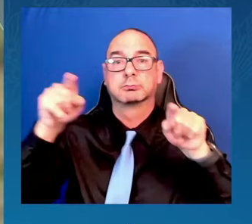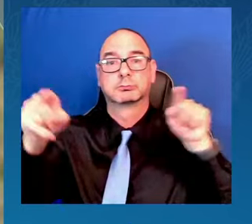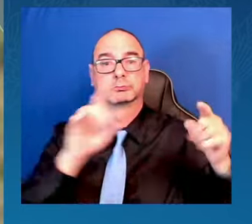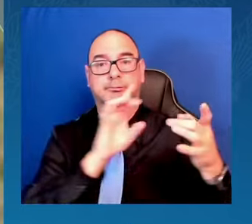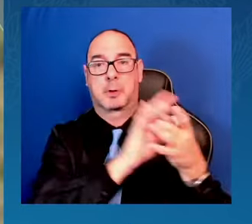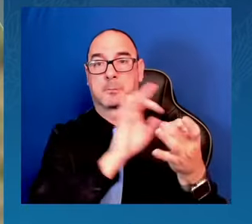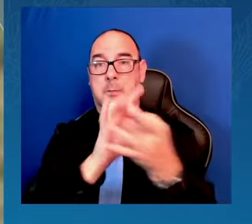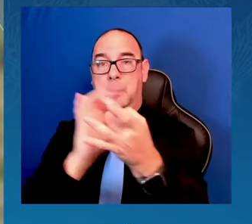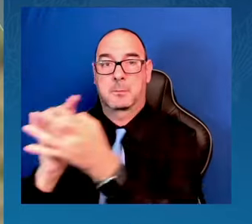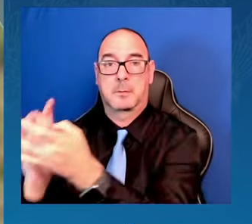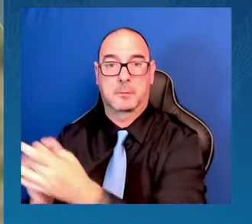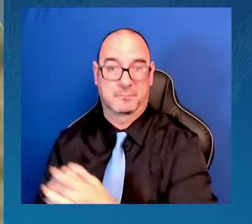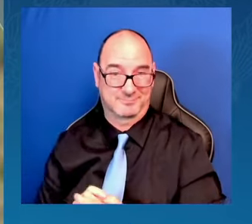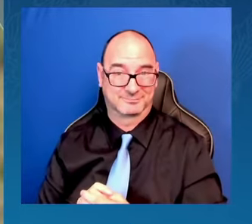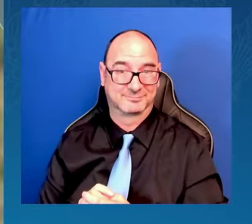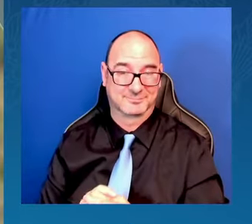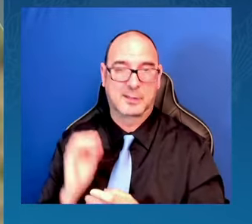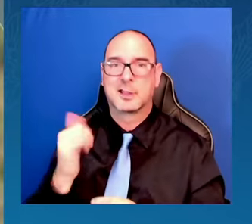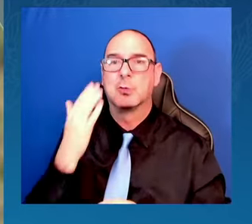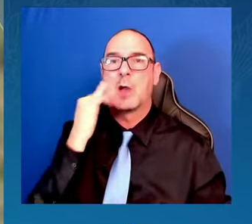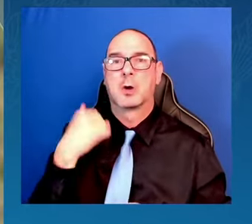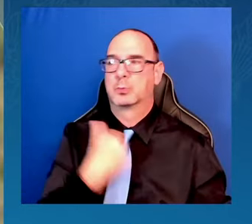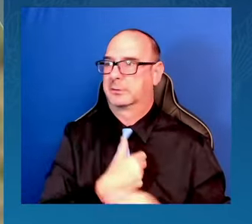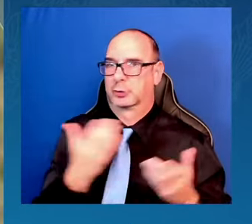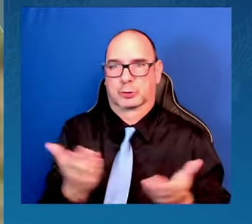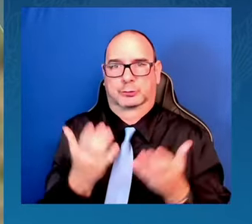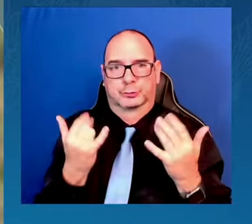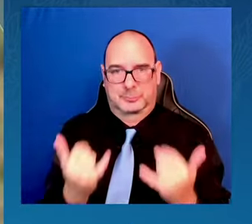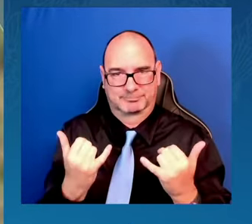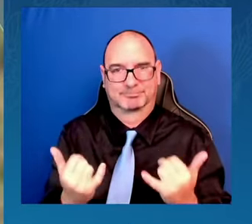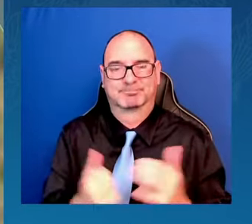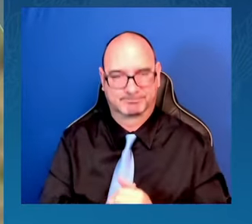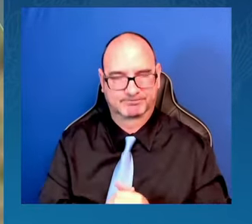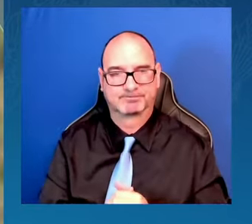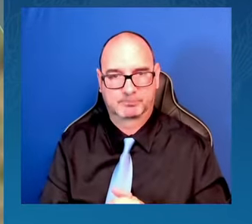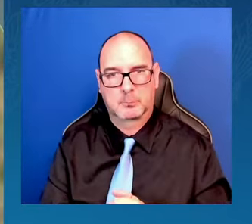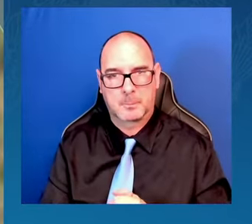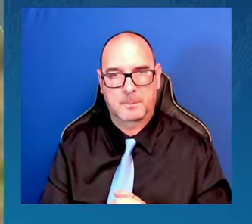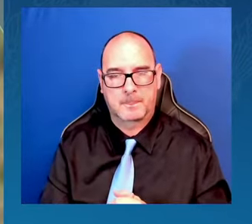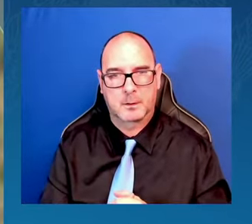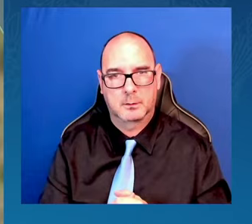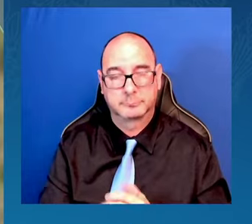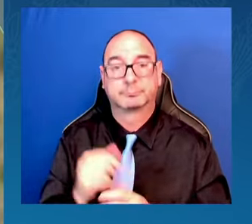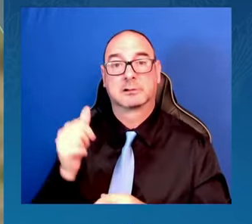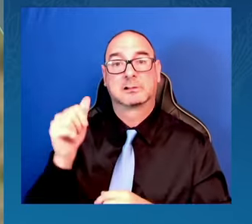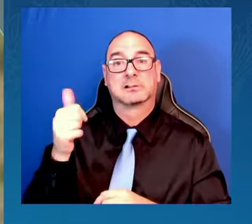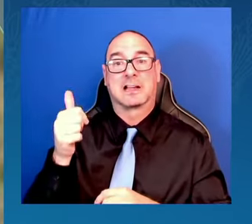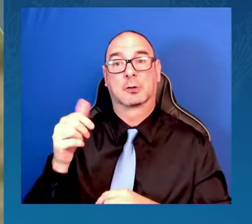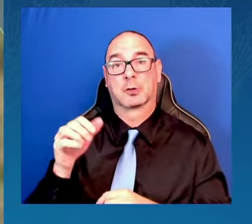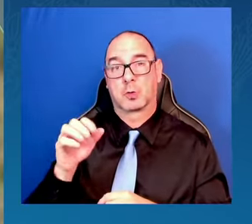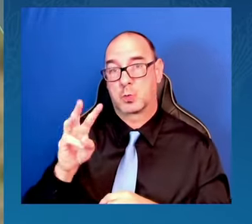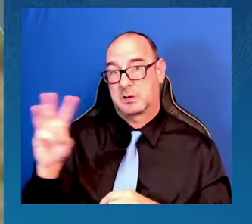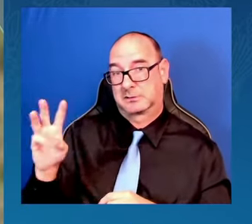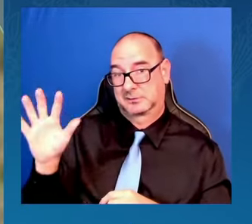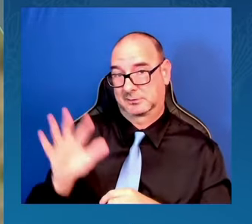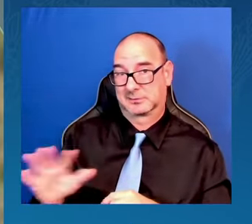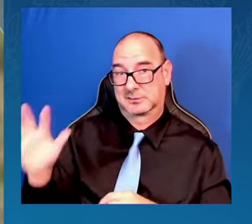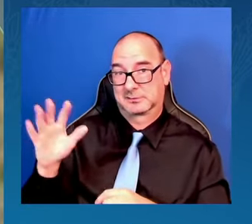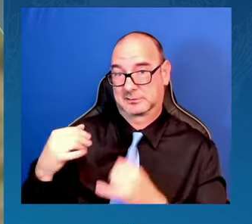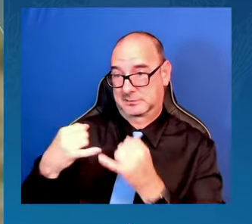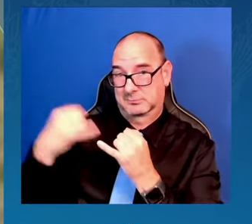why we are here today. The 10 West Link transmission line will stretch